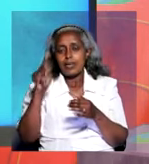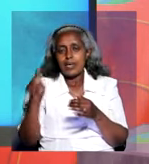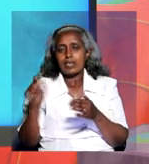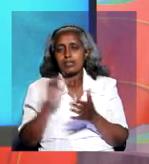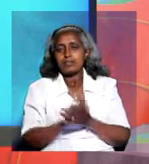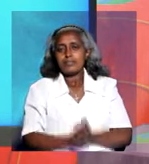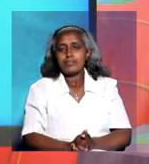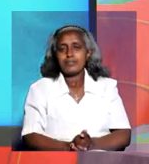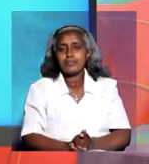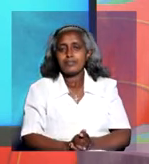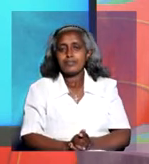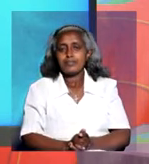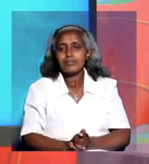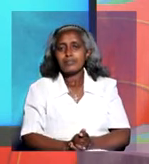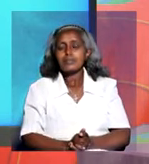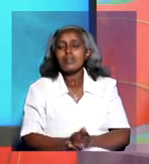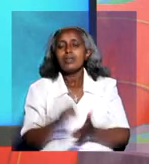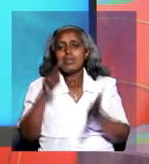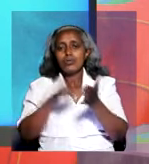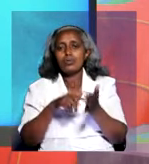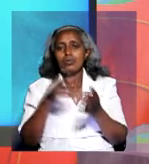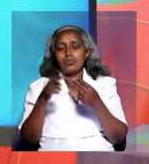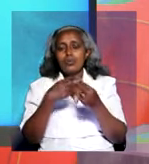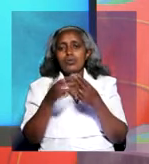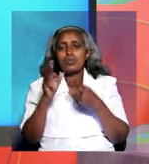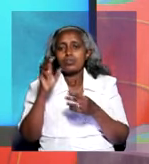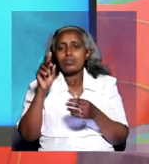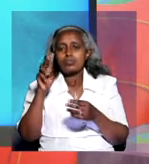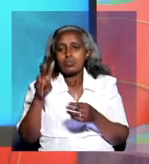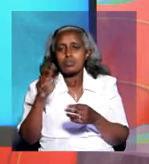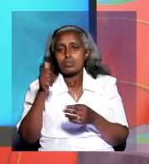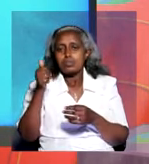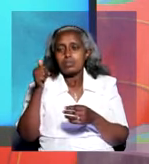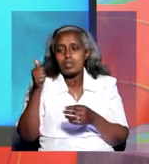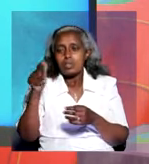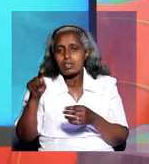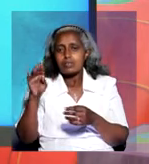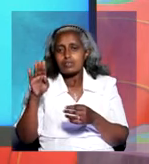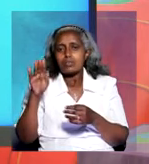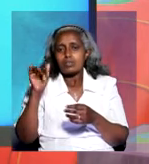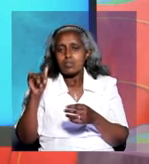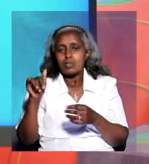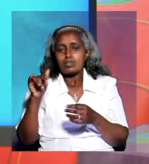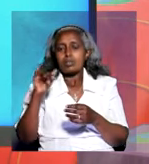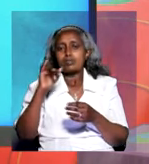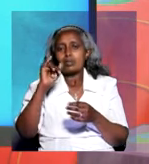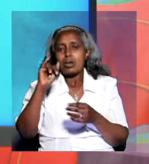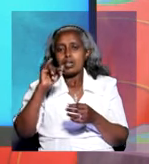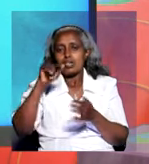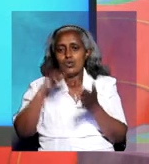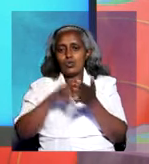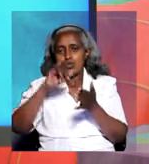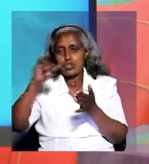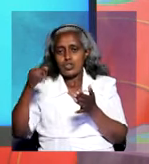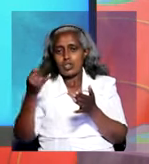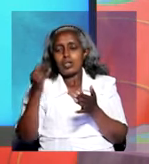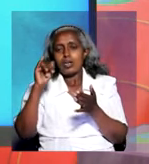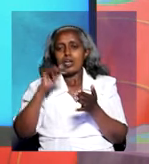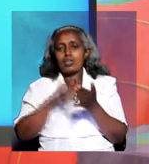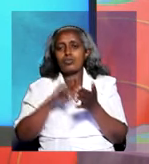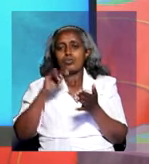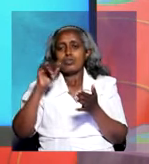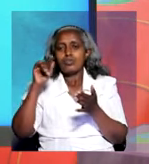BX. The dot product of the two is AX BY times I dot J. I dot J is 0.